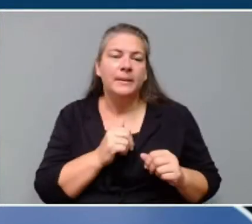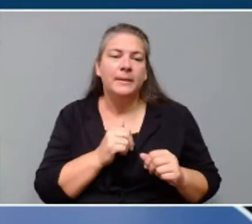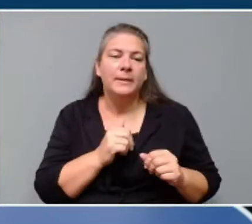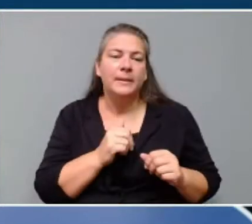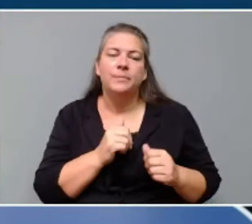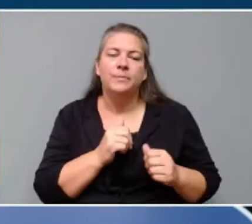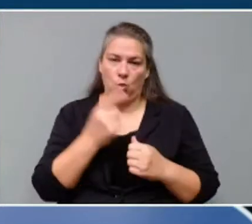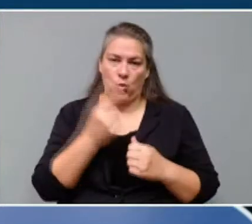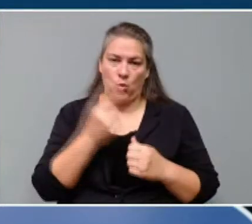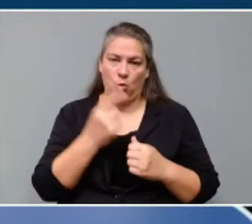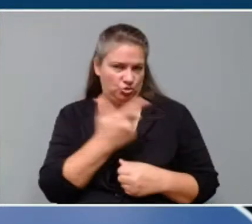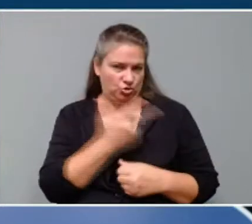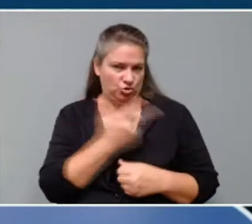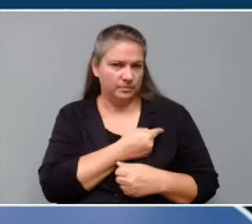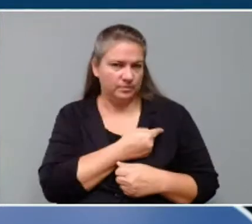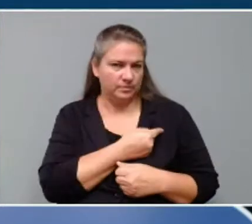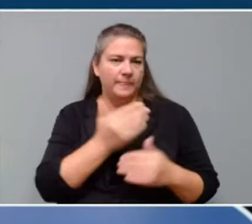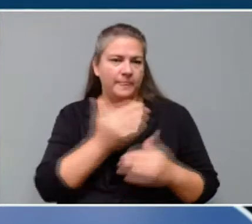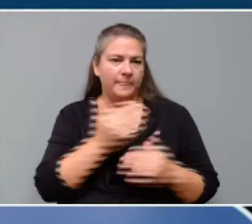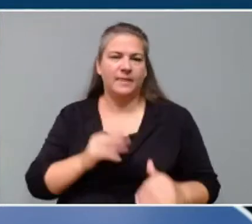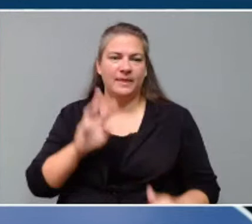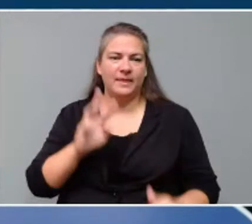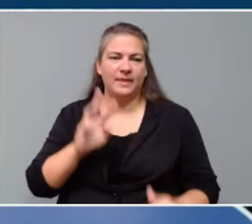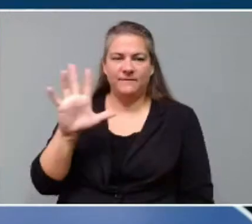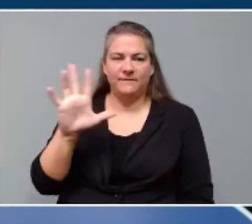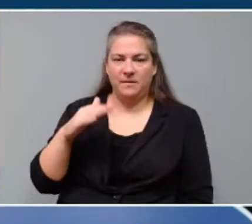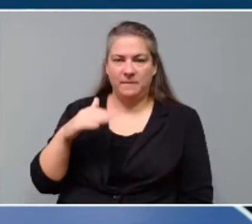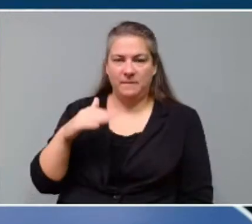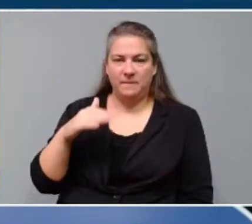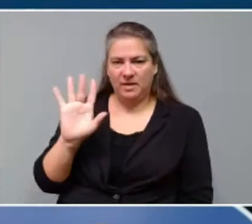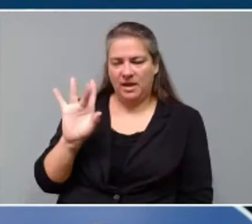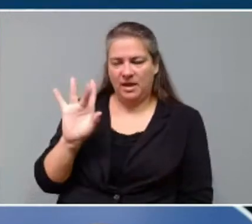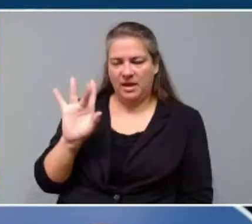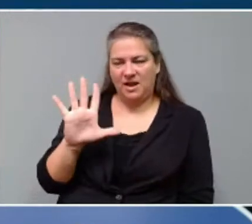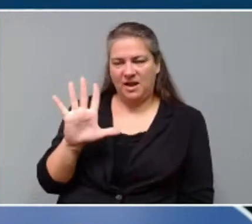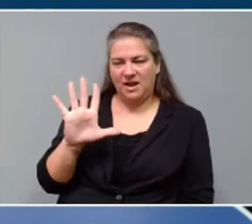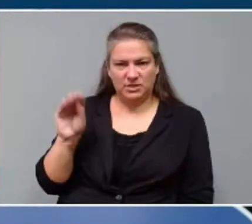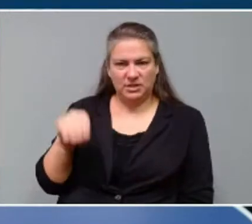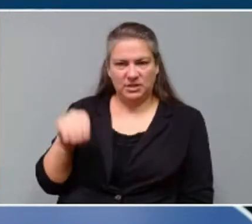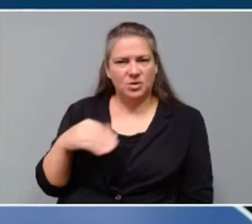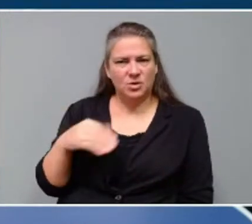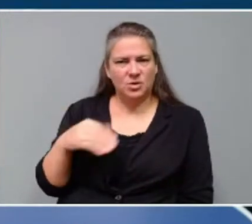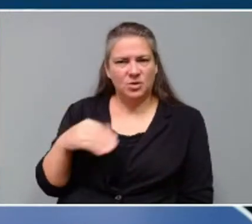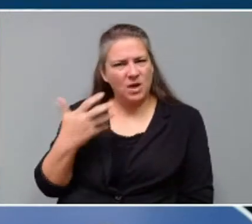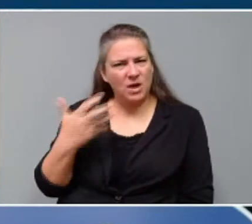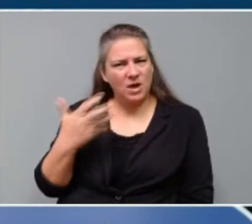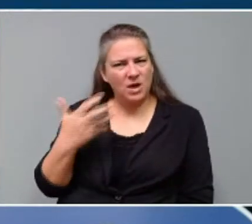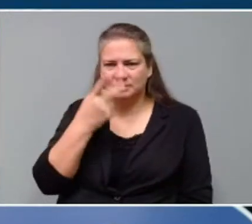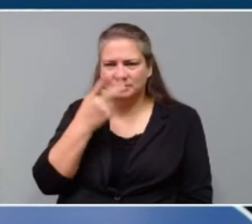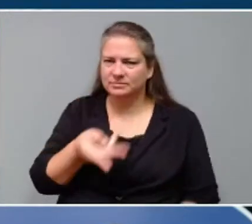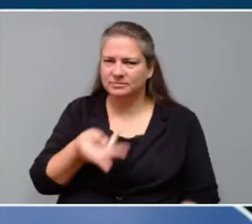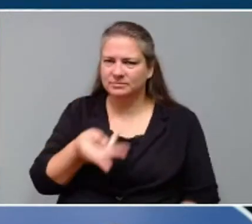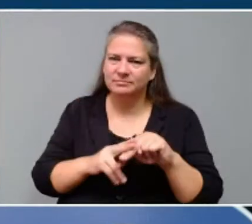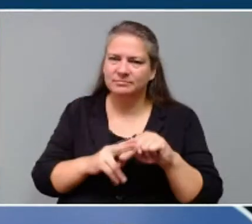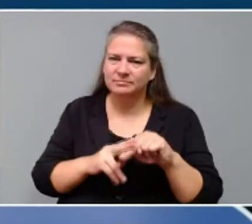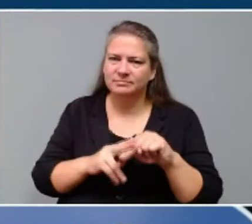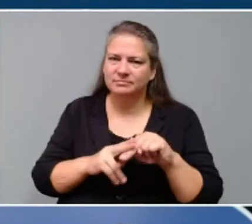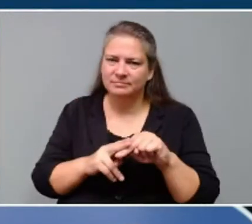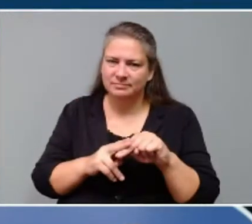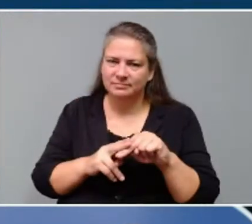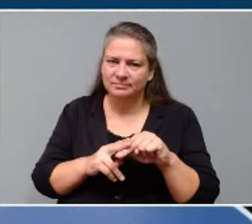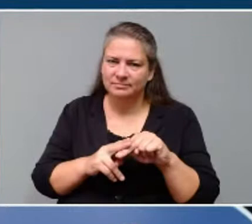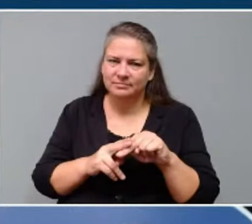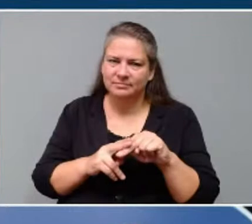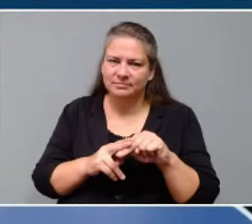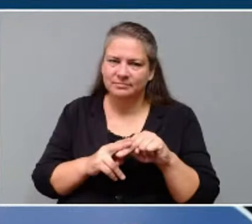shot. Still at 85% of Kentuckians 65 and up. I'd really like to see this increase. Again, this is a number that